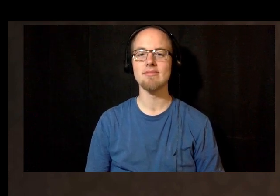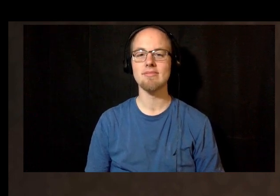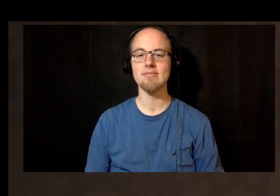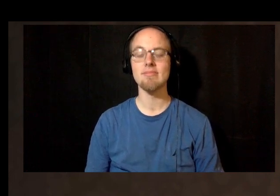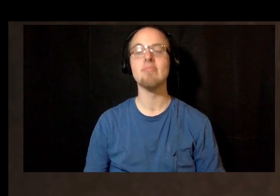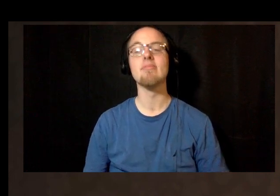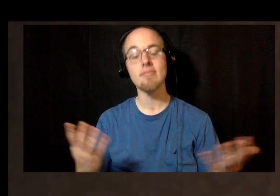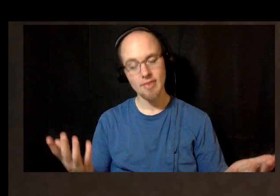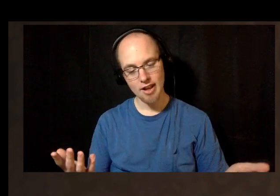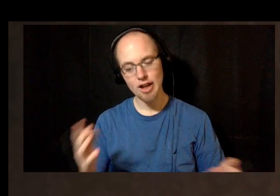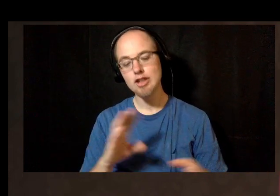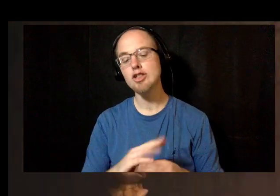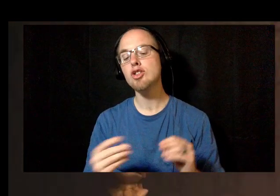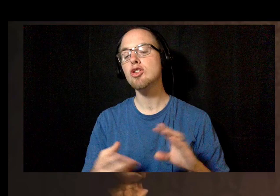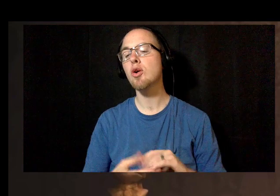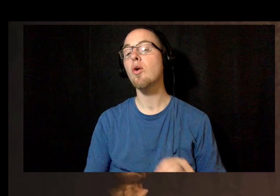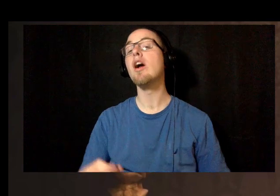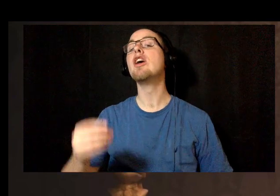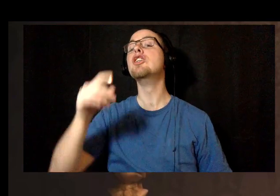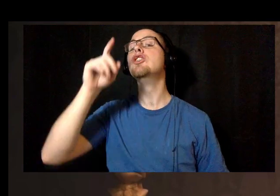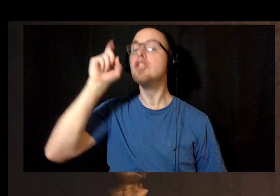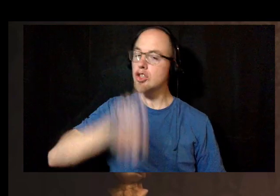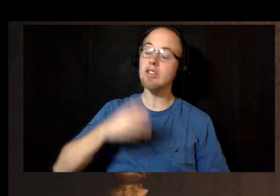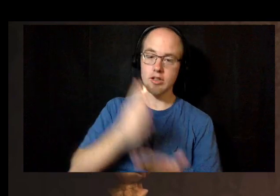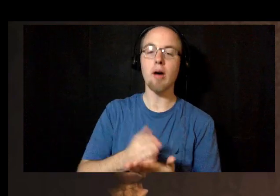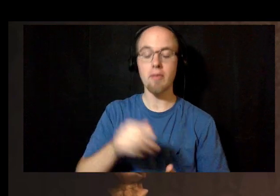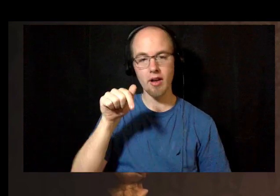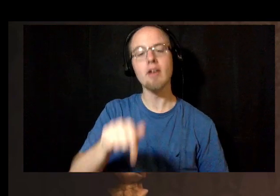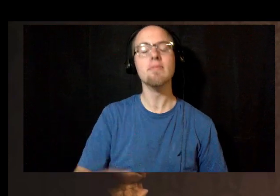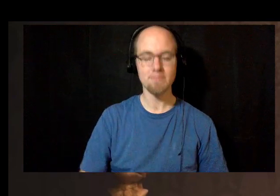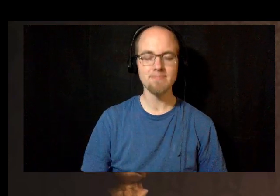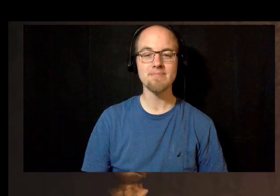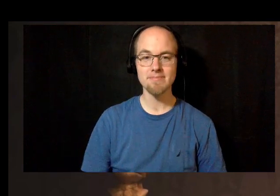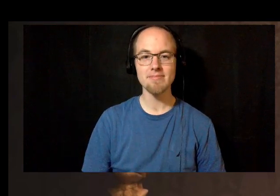And that's where the story should end.